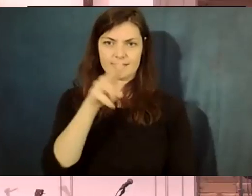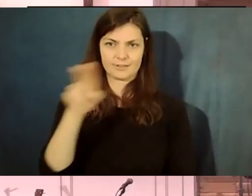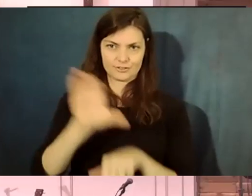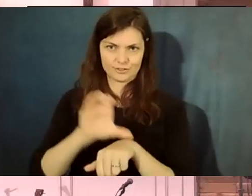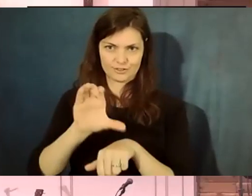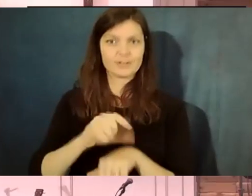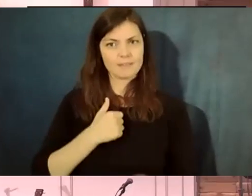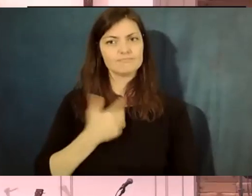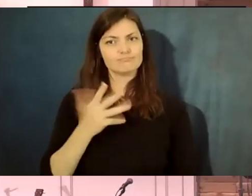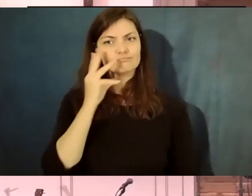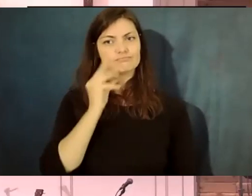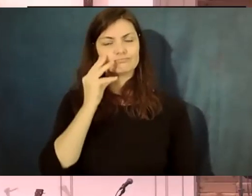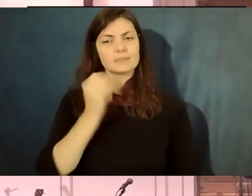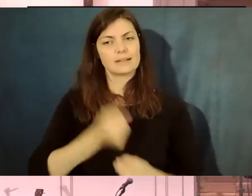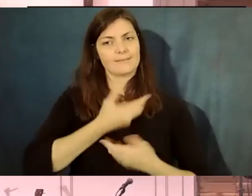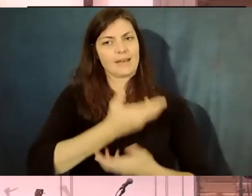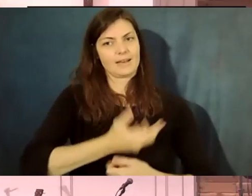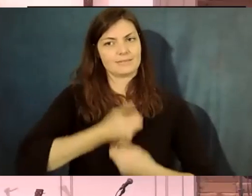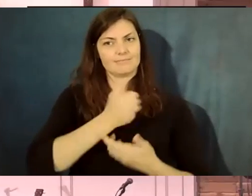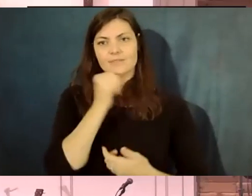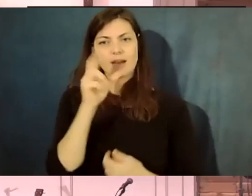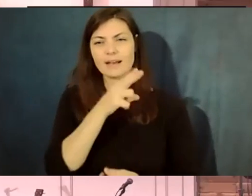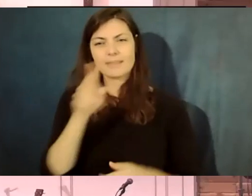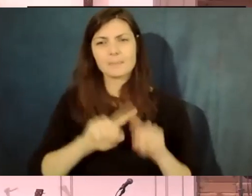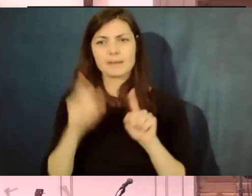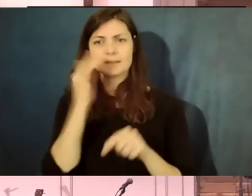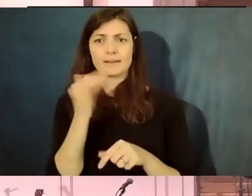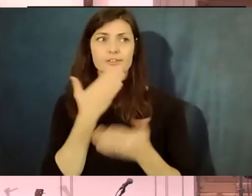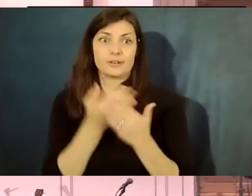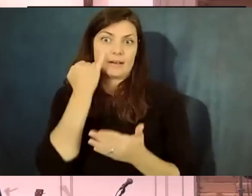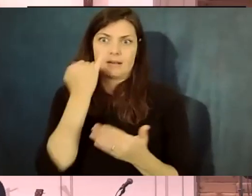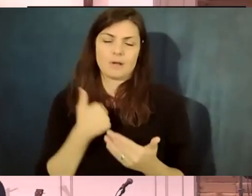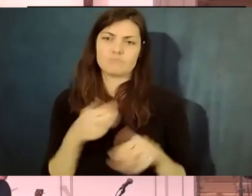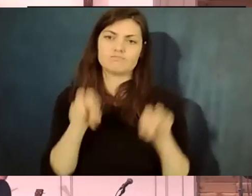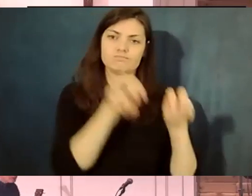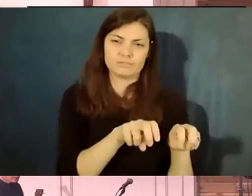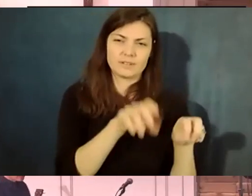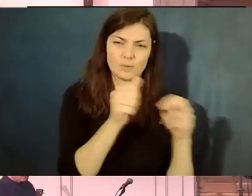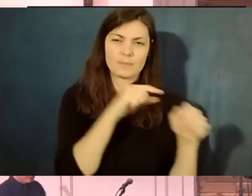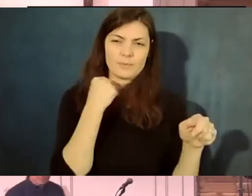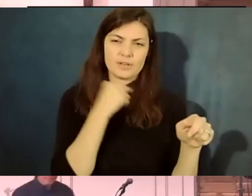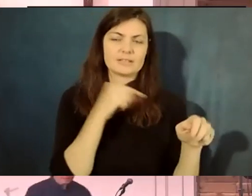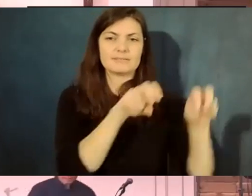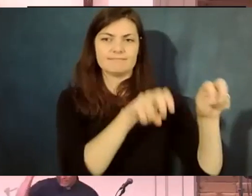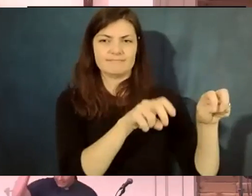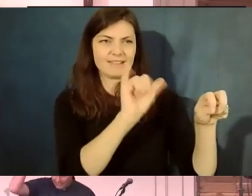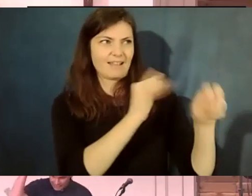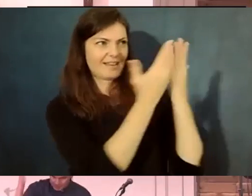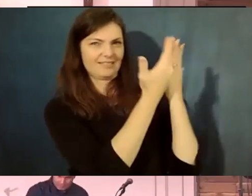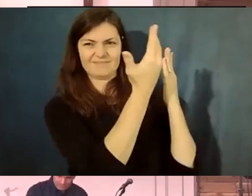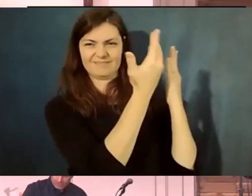those booths before. I had stuff to confess. I wasn't even Catholic, but it seemed like a good thing. I'm sure there are times the priest is on the other side of that,